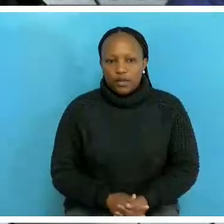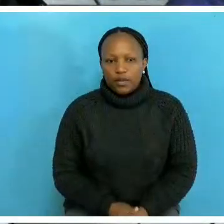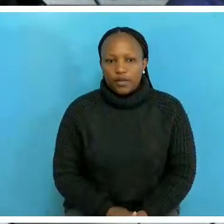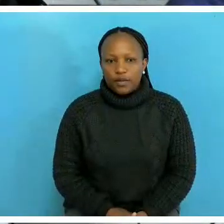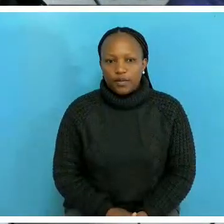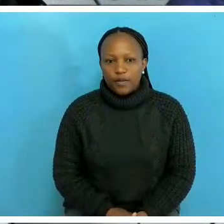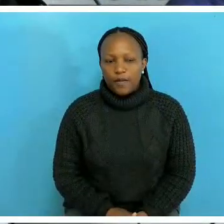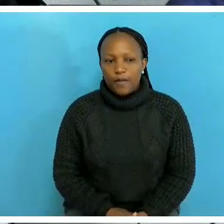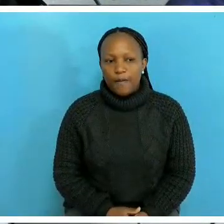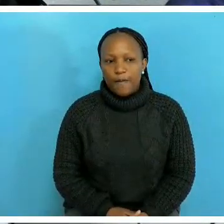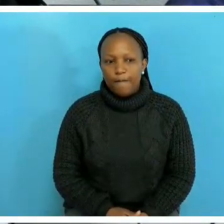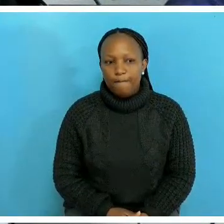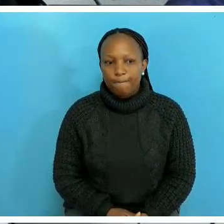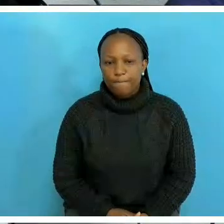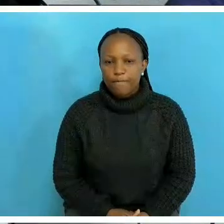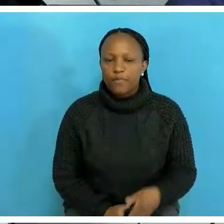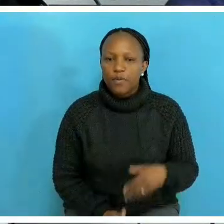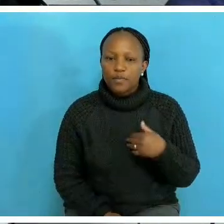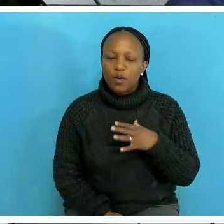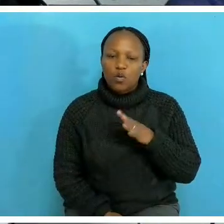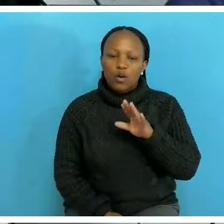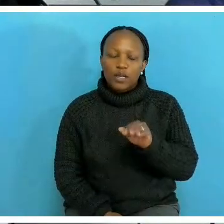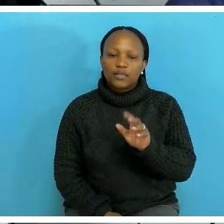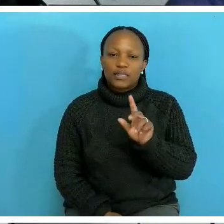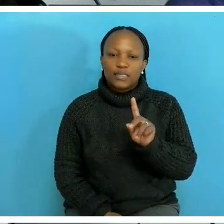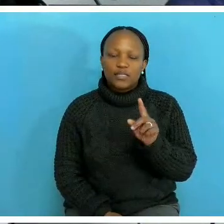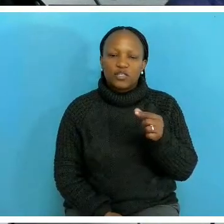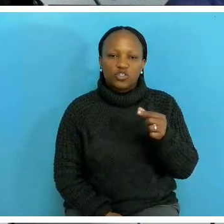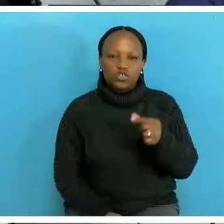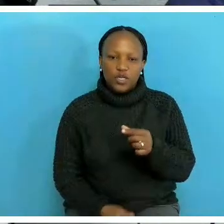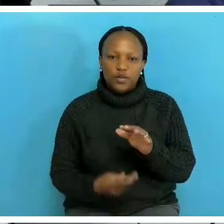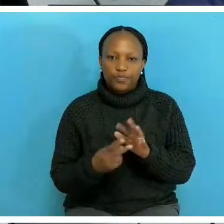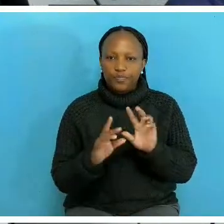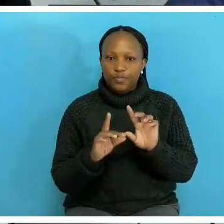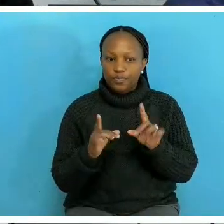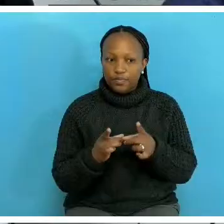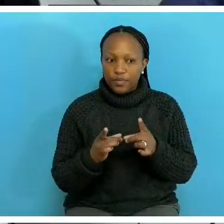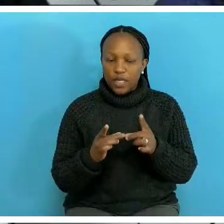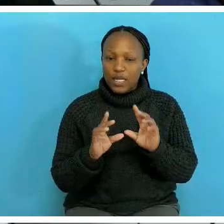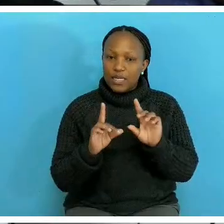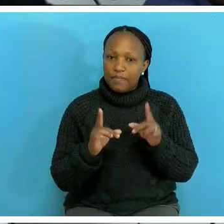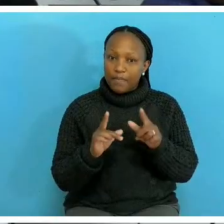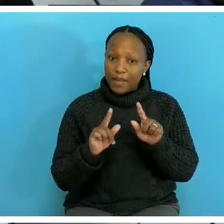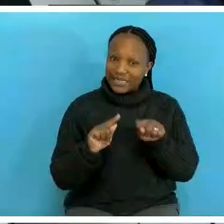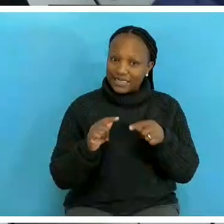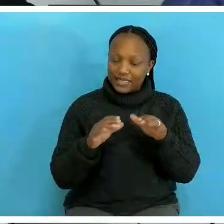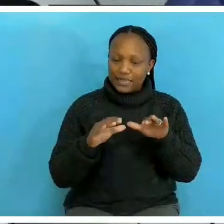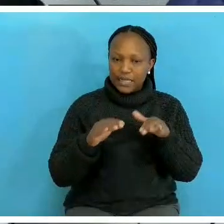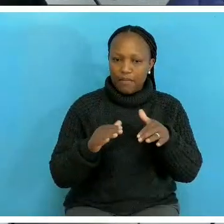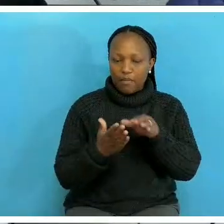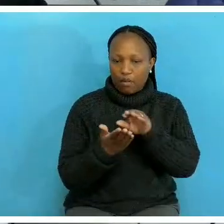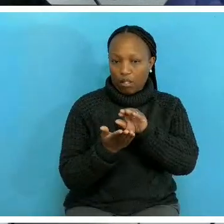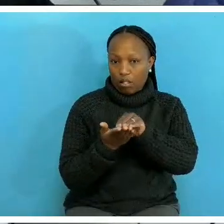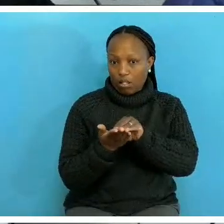the DDG and the departmental team make notes so that they can answer these questions, please. So take